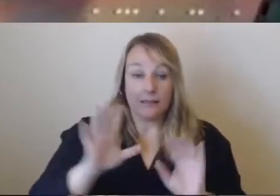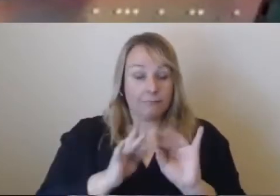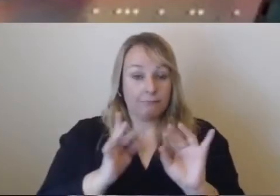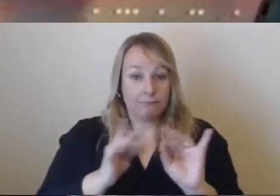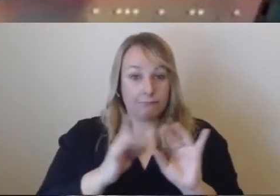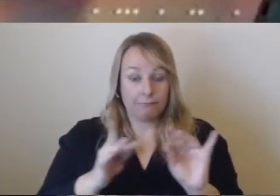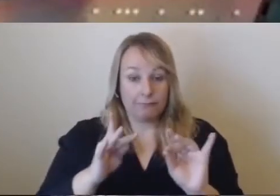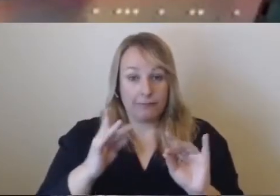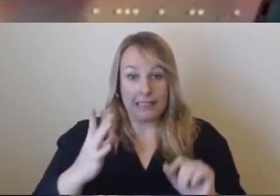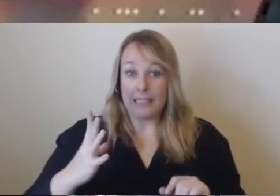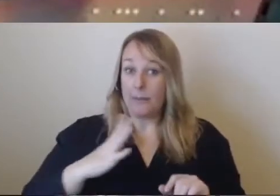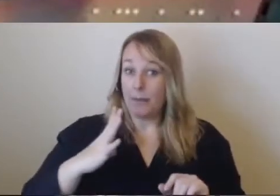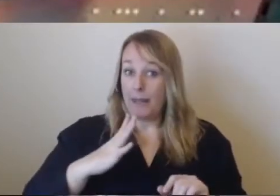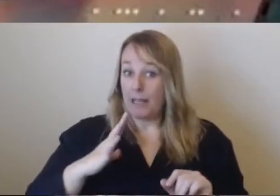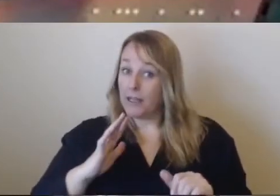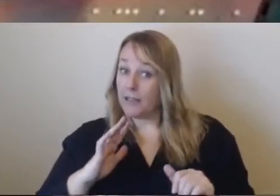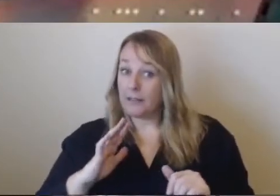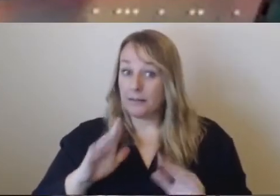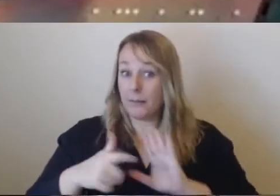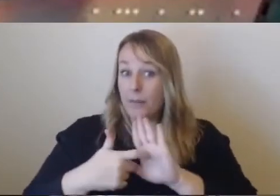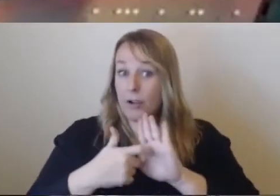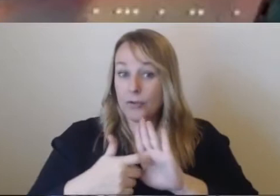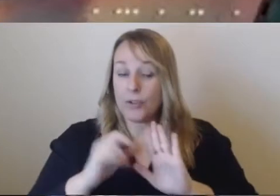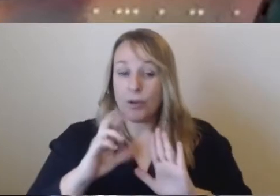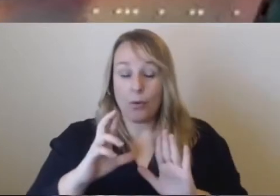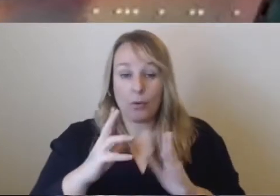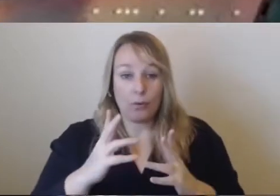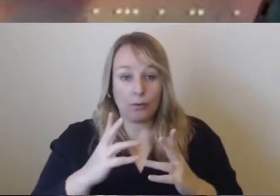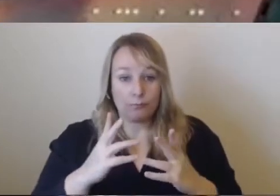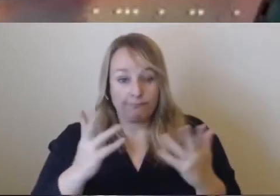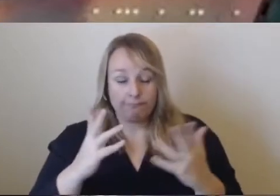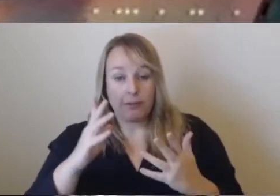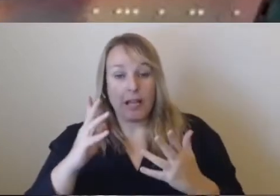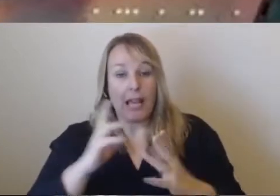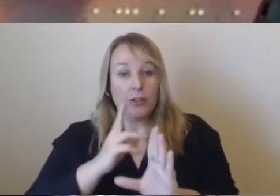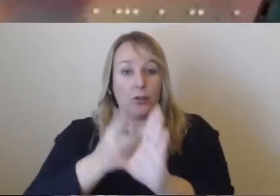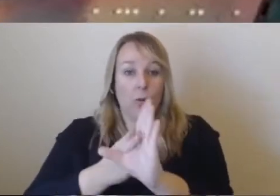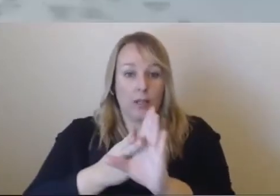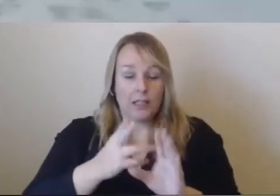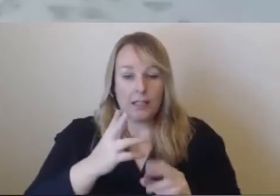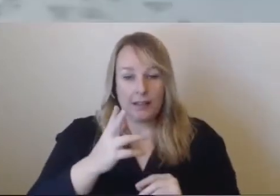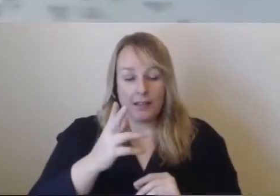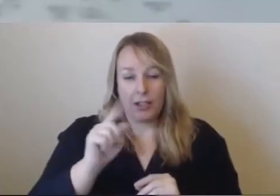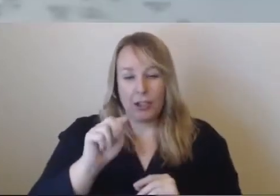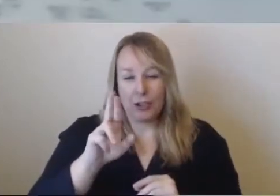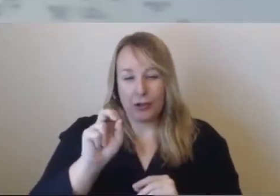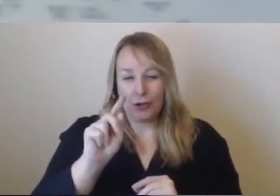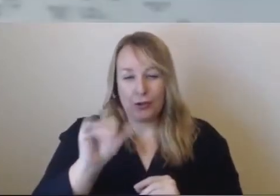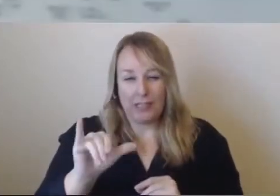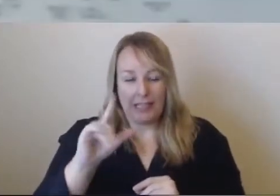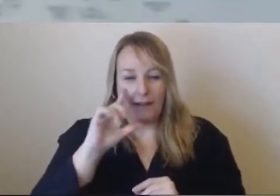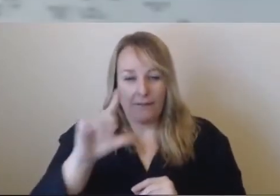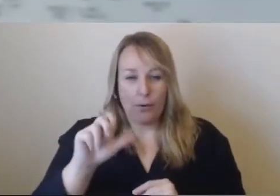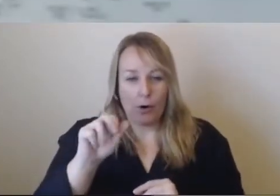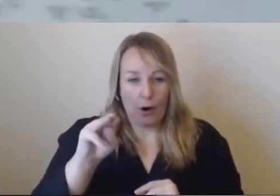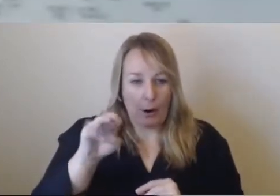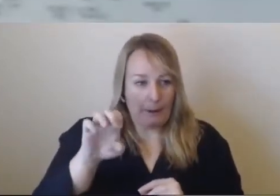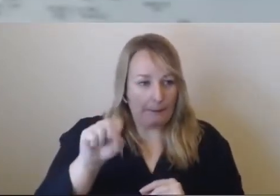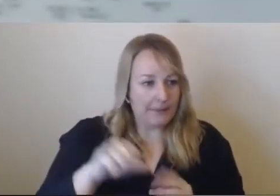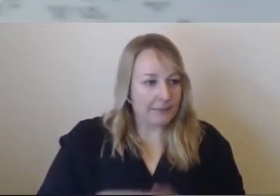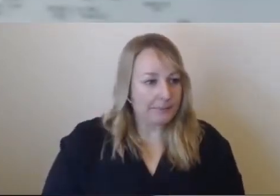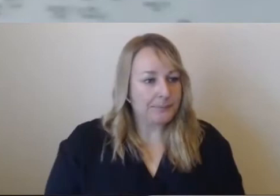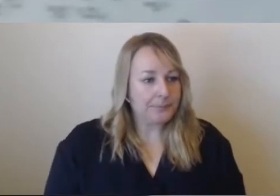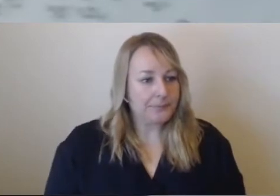China joining the arms trade treaty. Cesar. Yes, thank you, Steve, and thank you very much to the